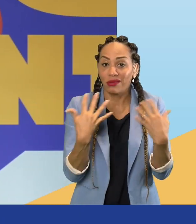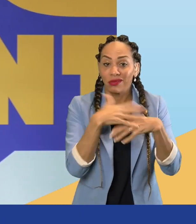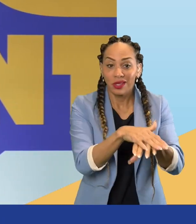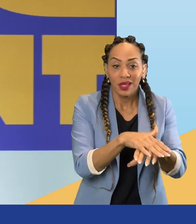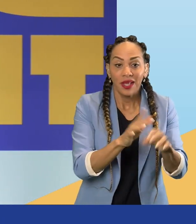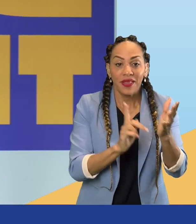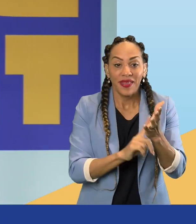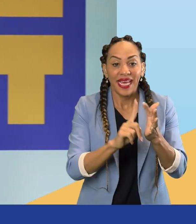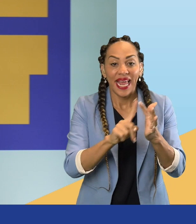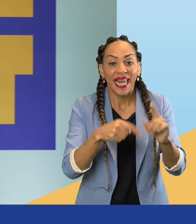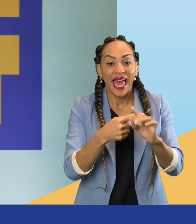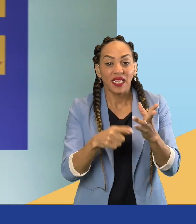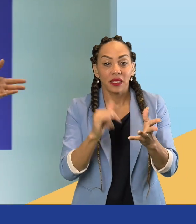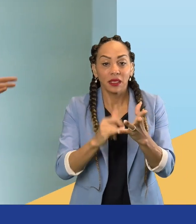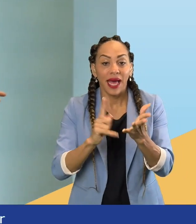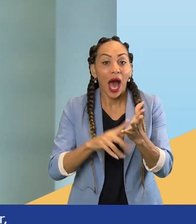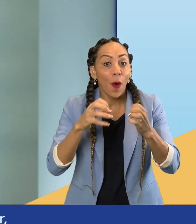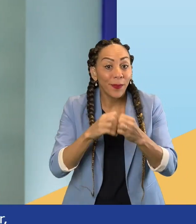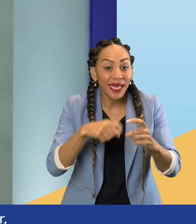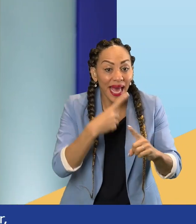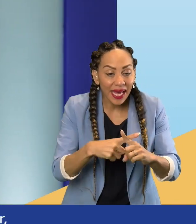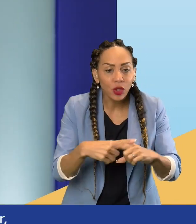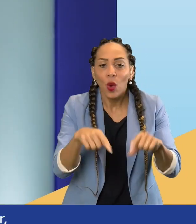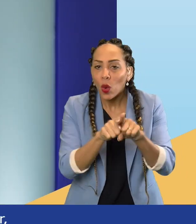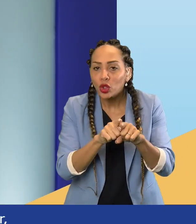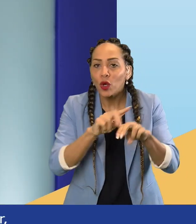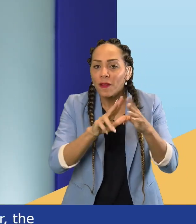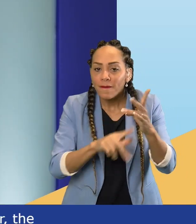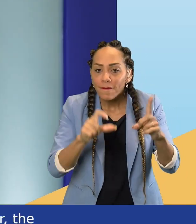LBX and the new Ford Kuga, both brilliant products as well.